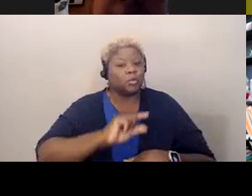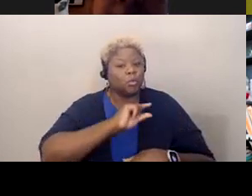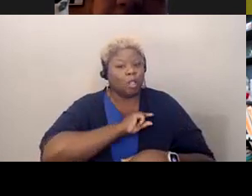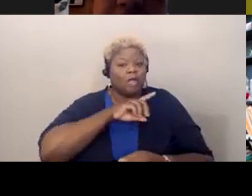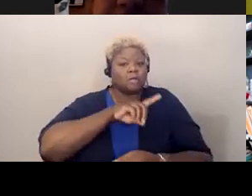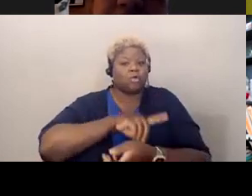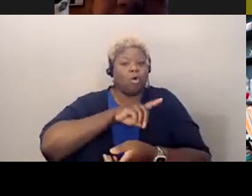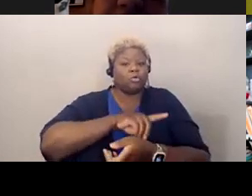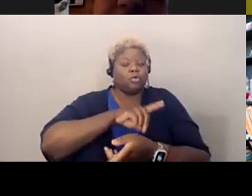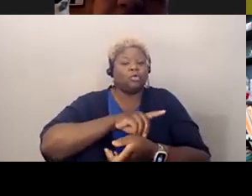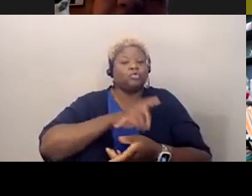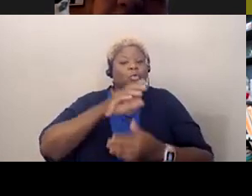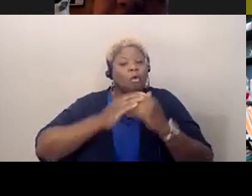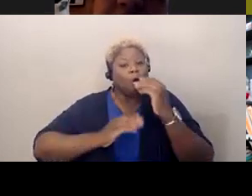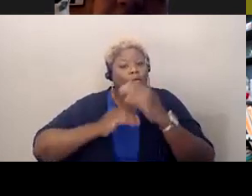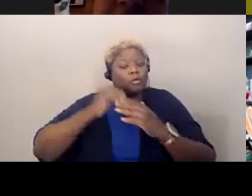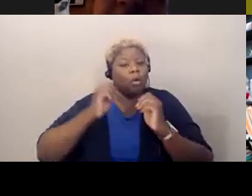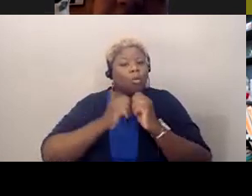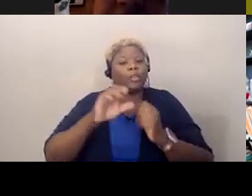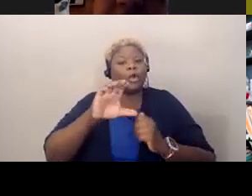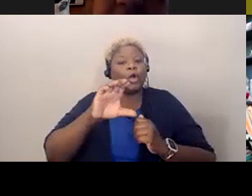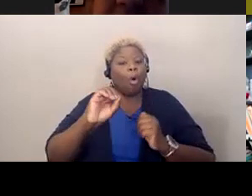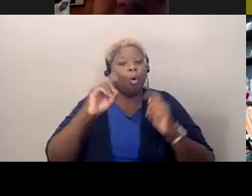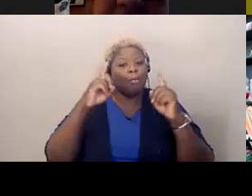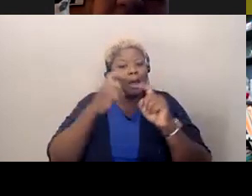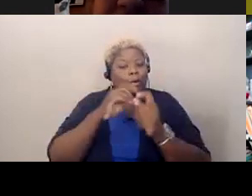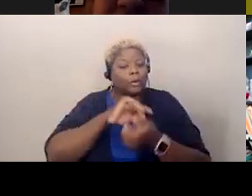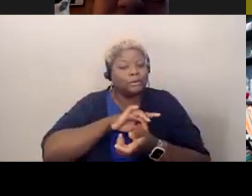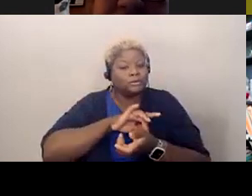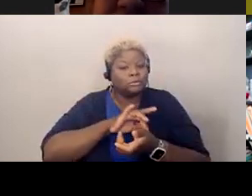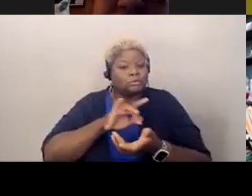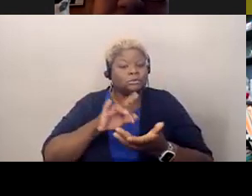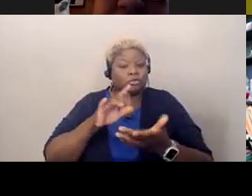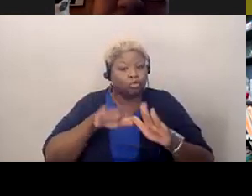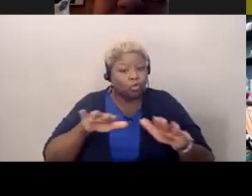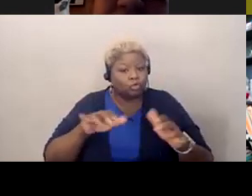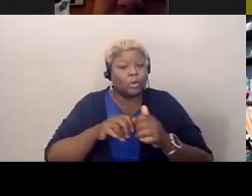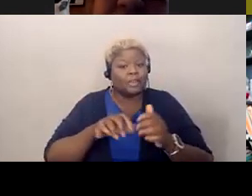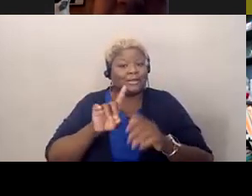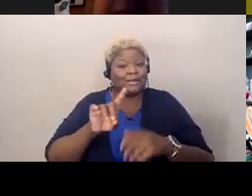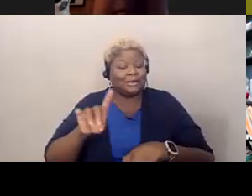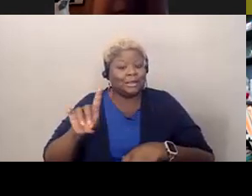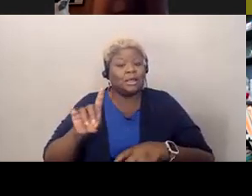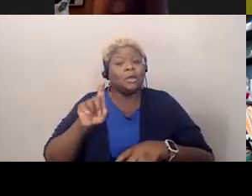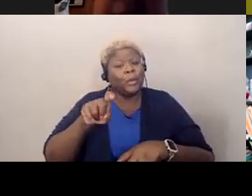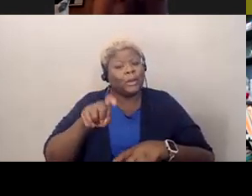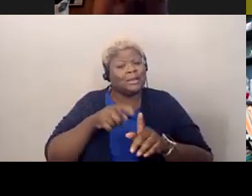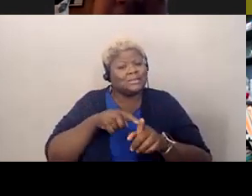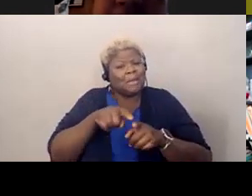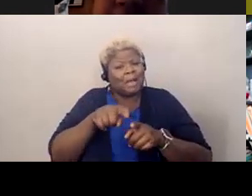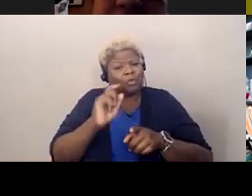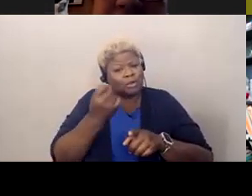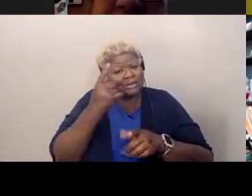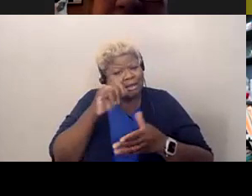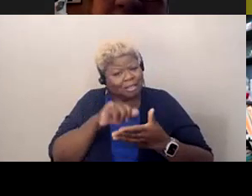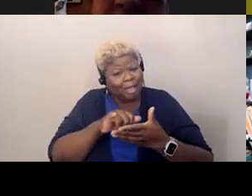treating comorbid medical conditions with children and adults who have behaviors. We need more specialists who understand the comorbid conditions of autism.